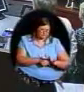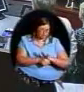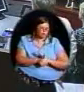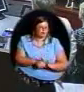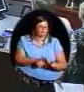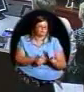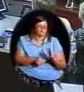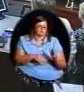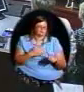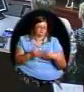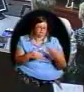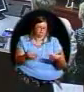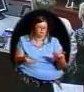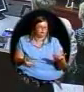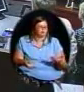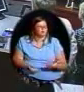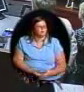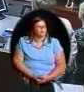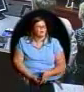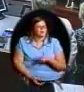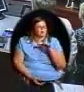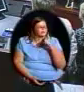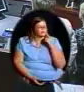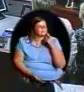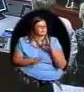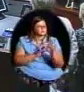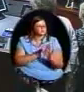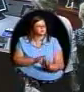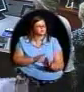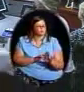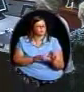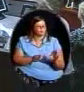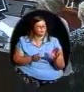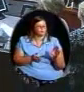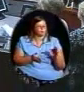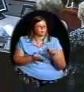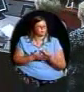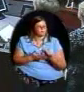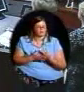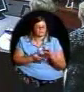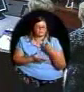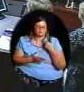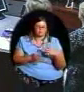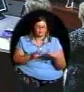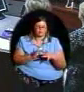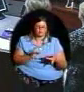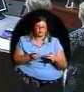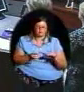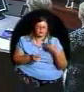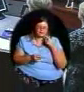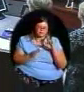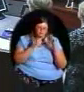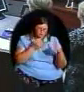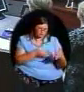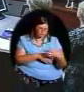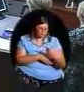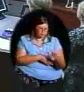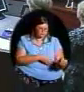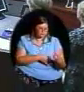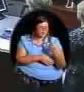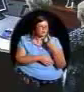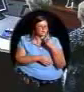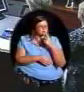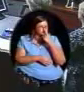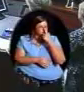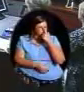excellent baseline data. I would make one comment, although I do agree that clearly we need focus at the high school for our